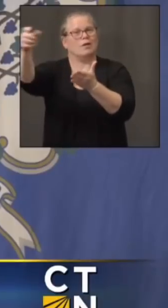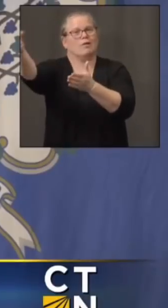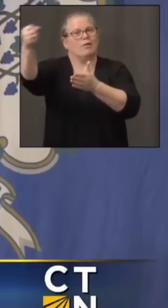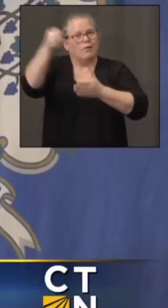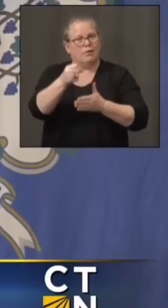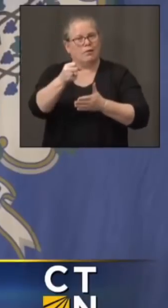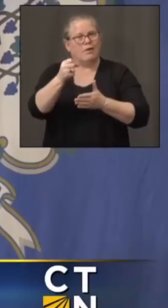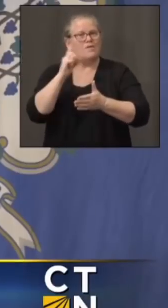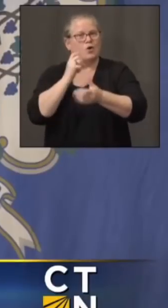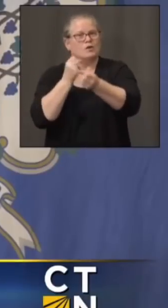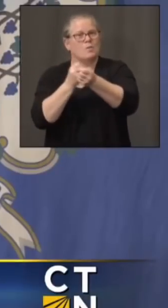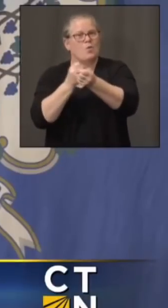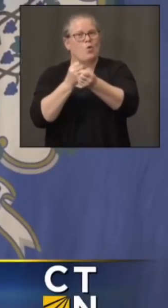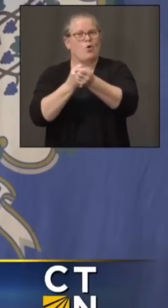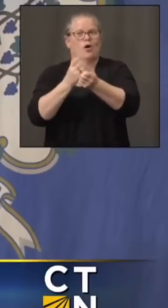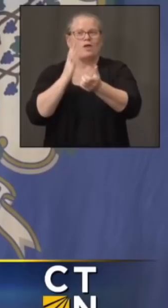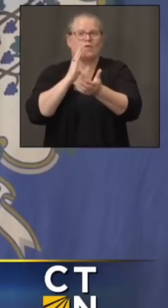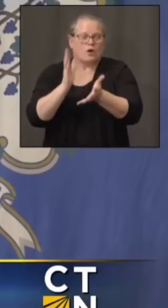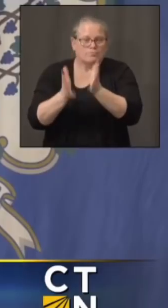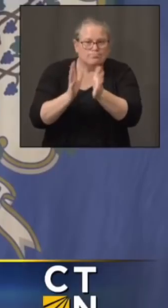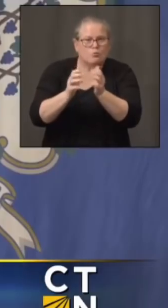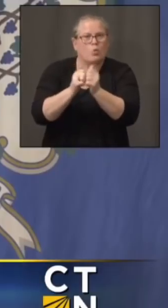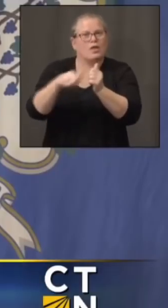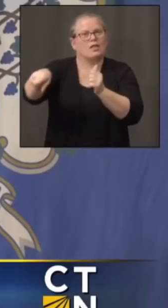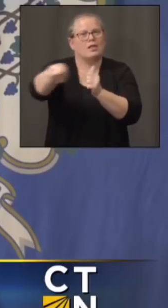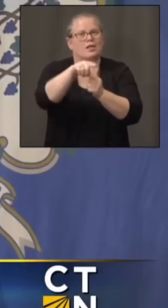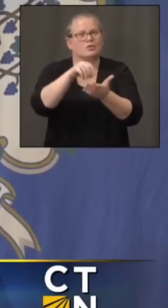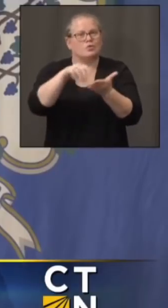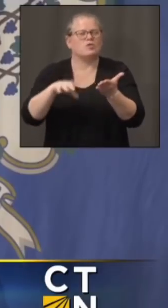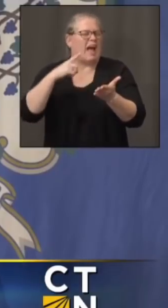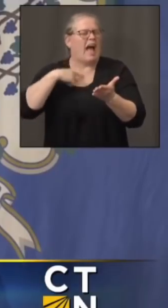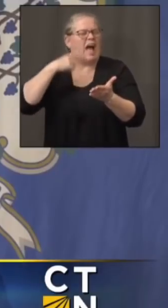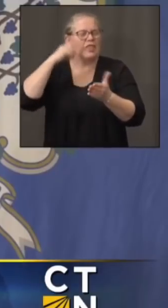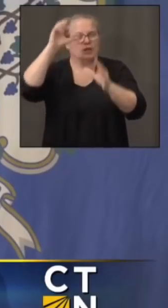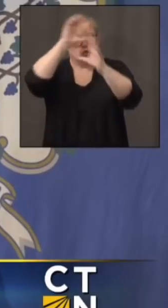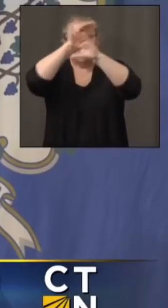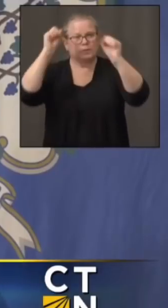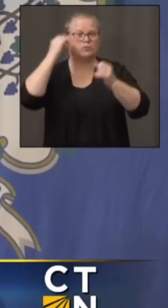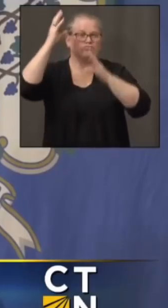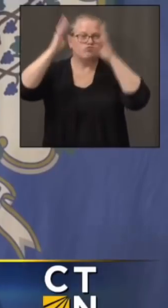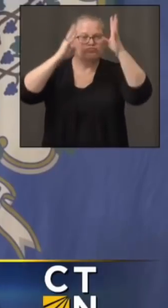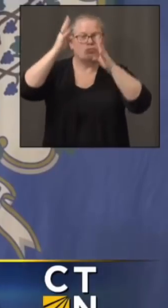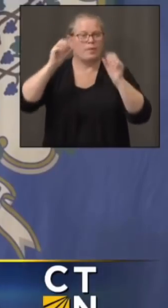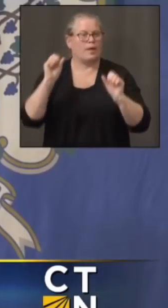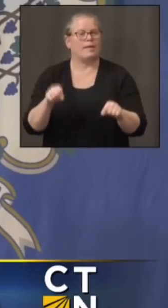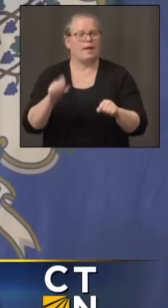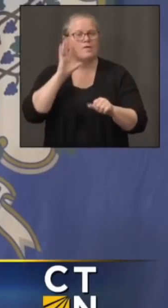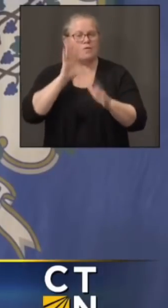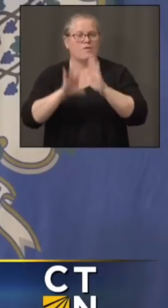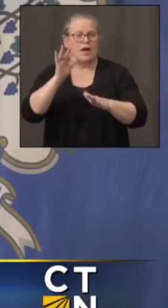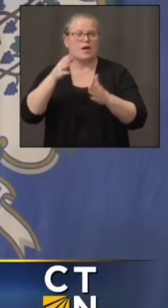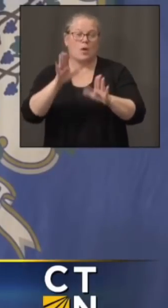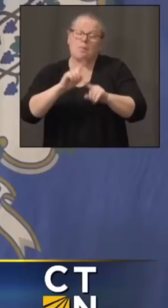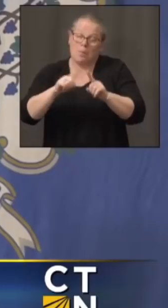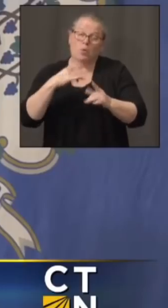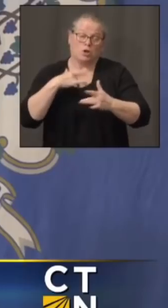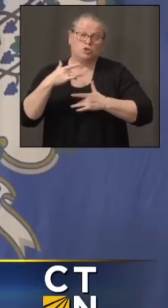for some of these kids. So I think those that are being creative will find a way around this, but it is a concern.